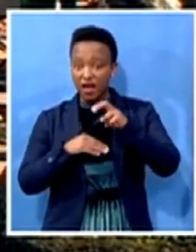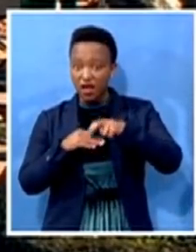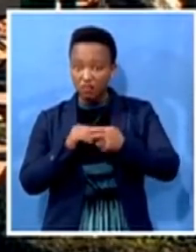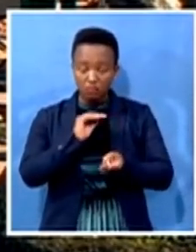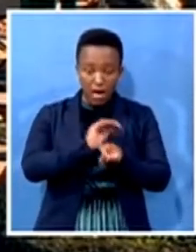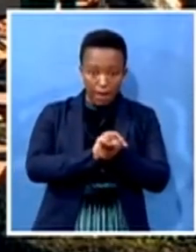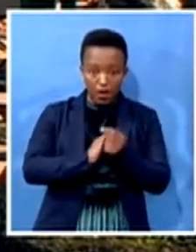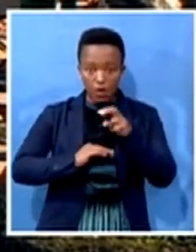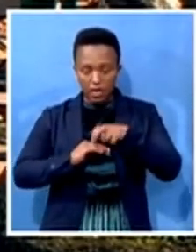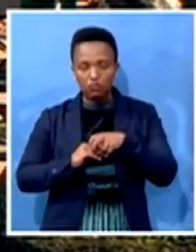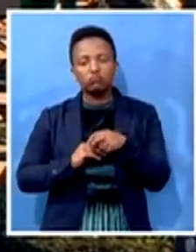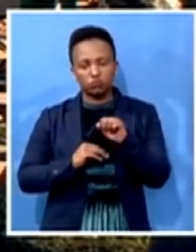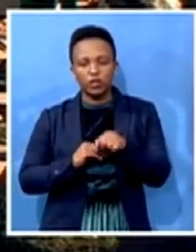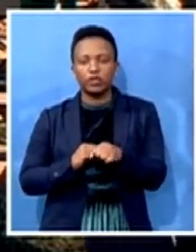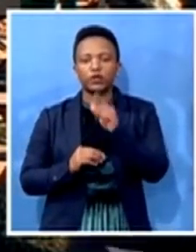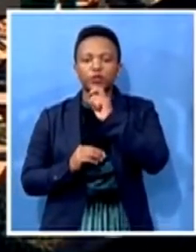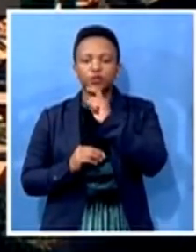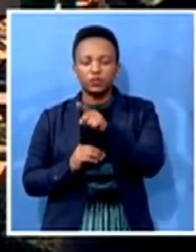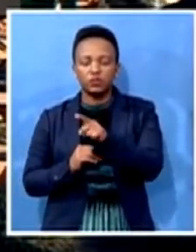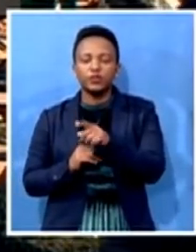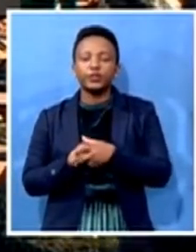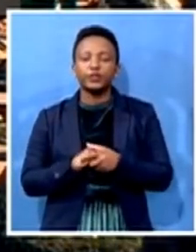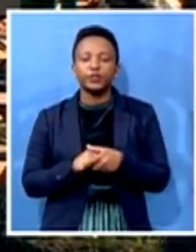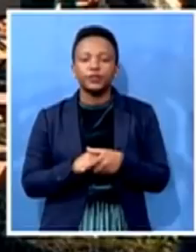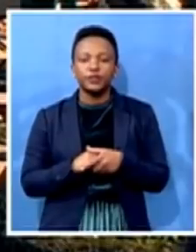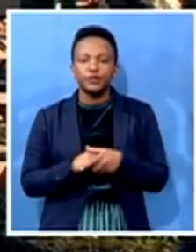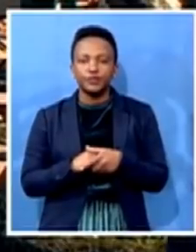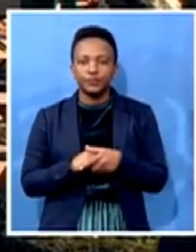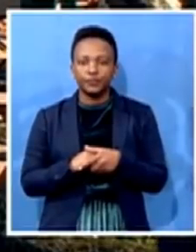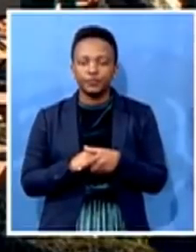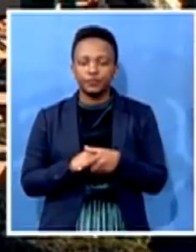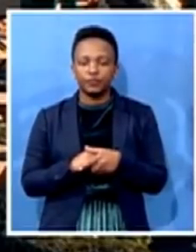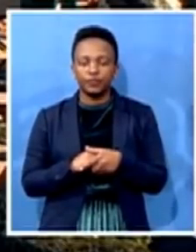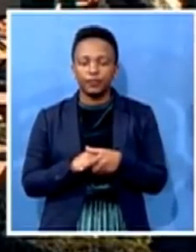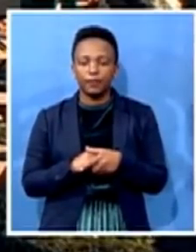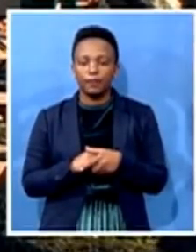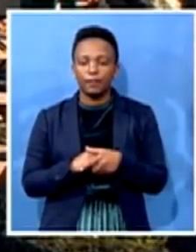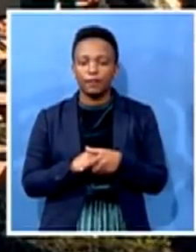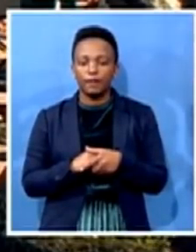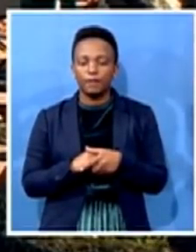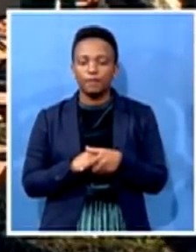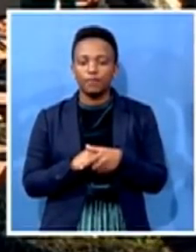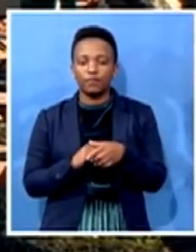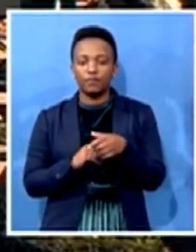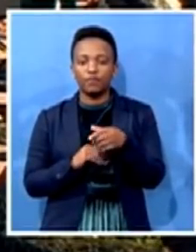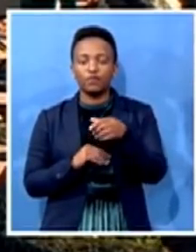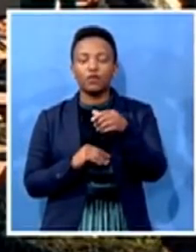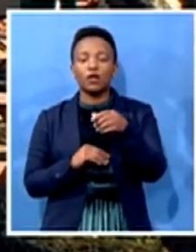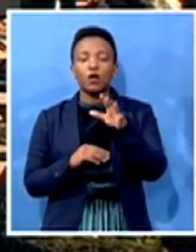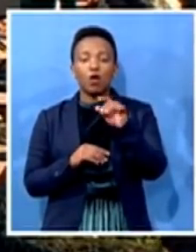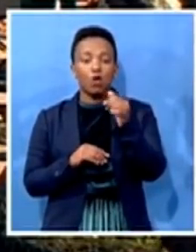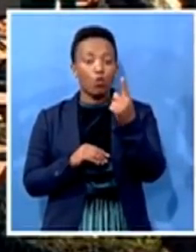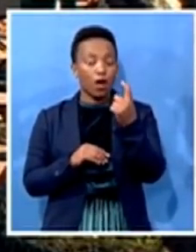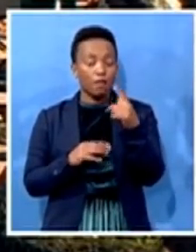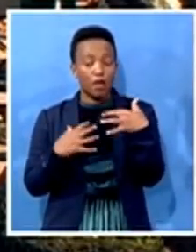when the need arises. We are quite impressed. Firstly, the main thing that I was worried about, because it's winter and we all know how cold